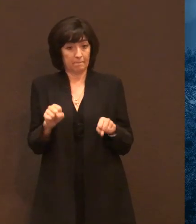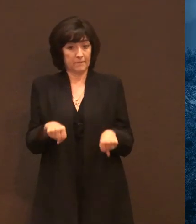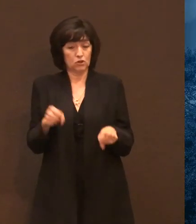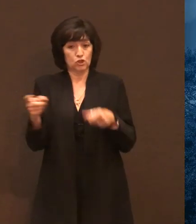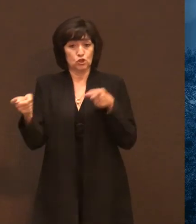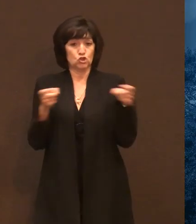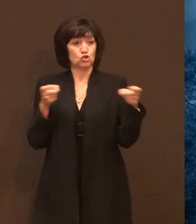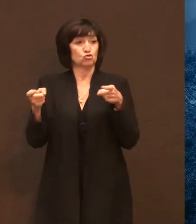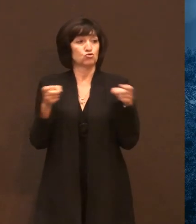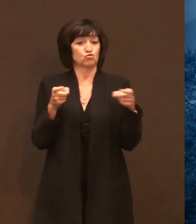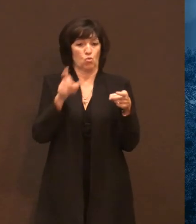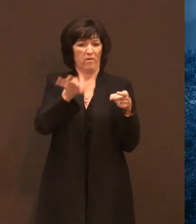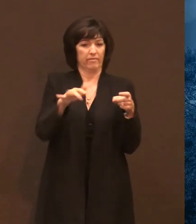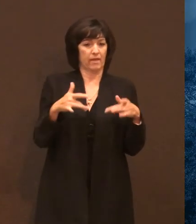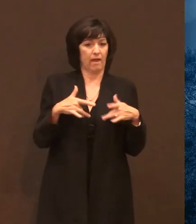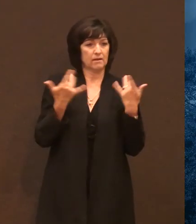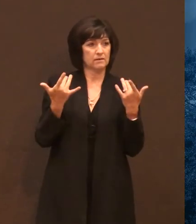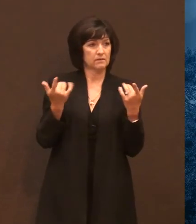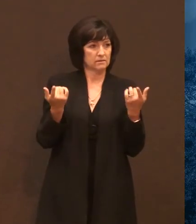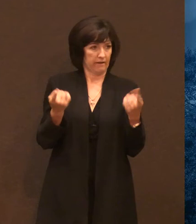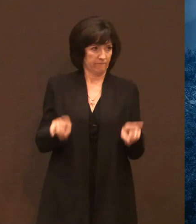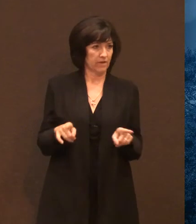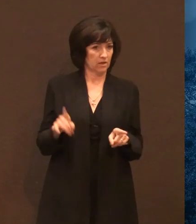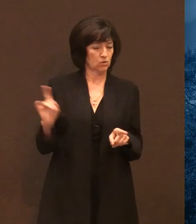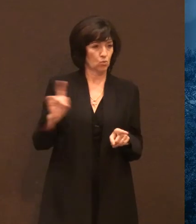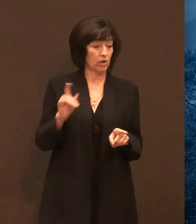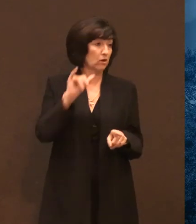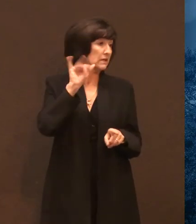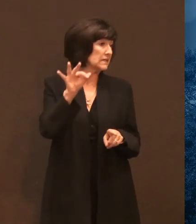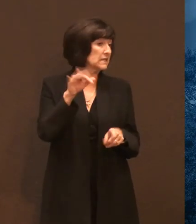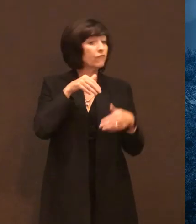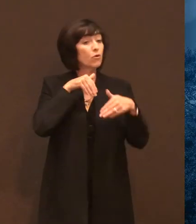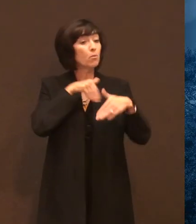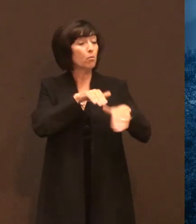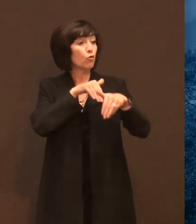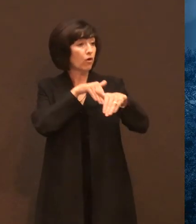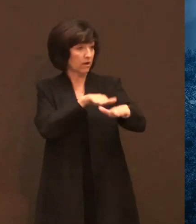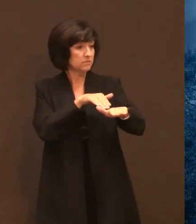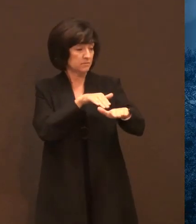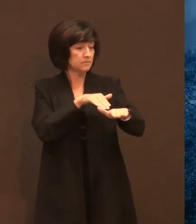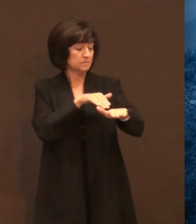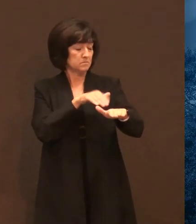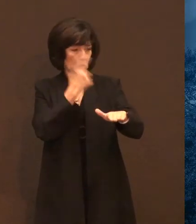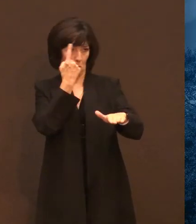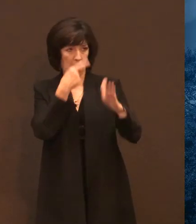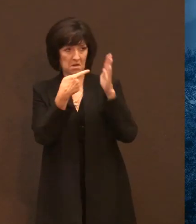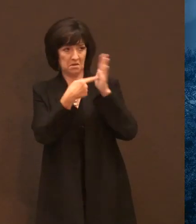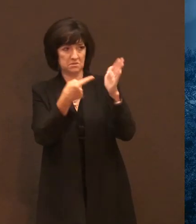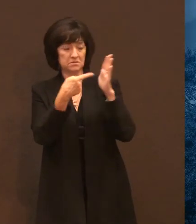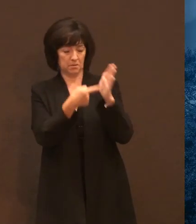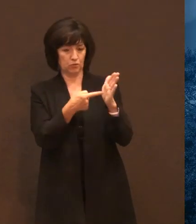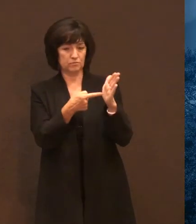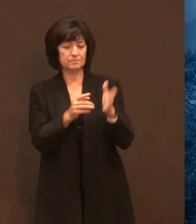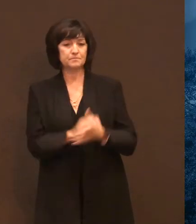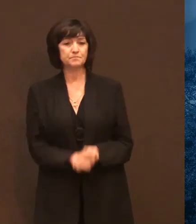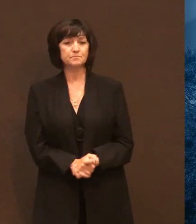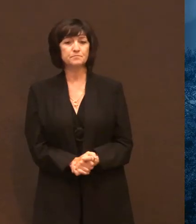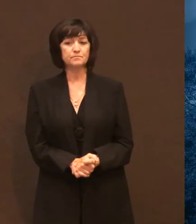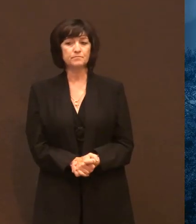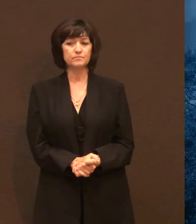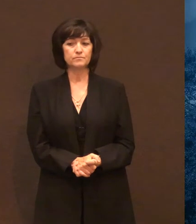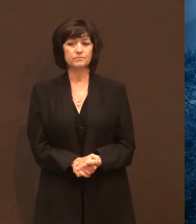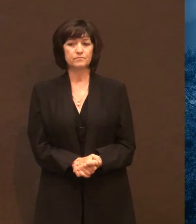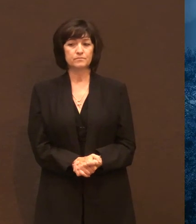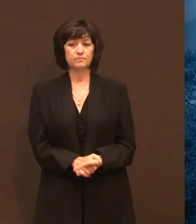event occurs. And so a parade, for instance, to take one of the examples, which is